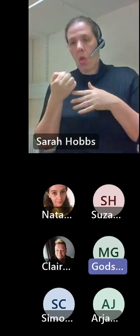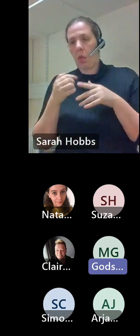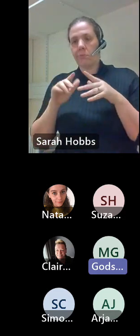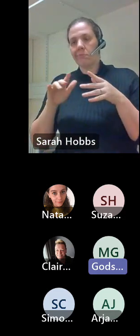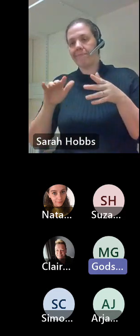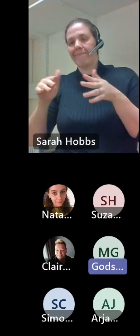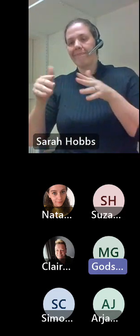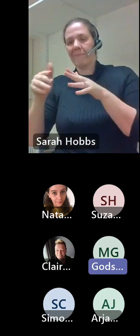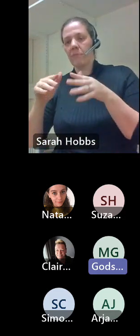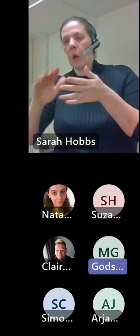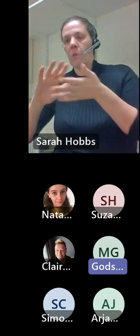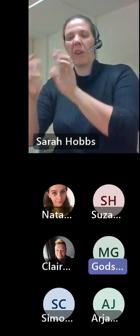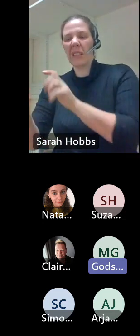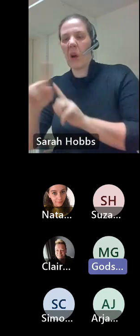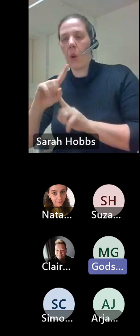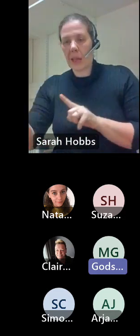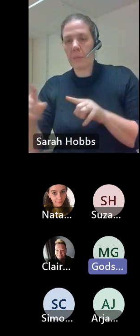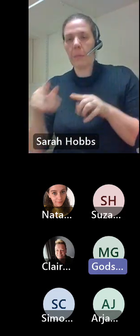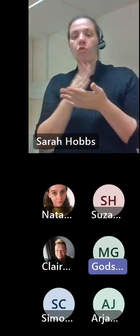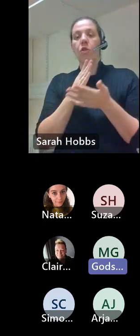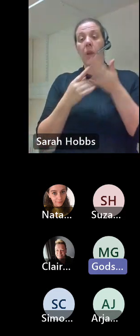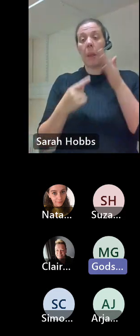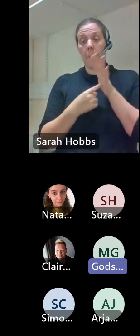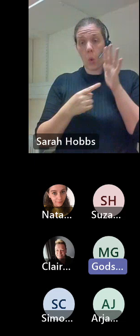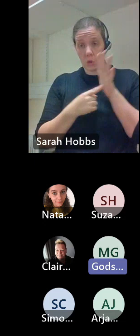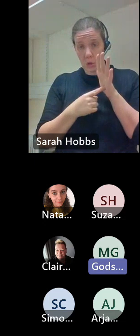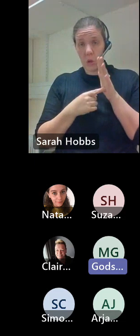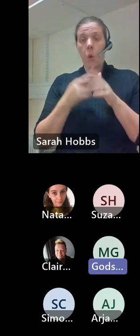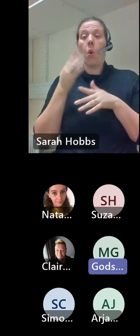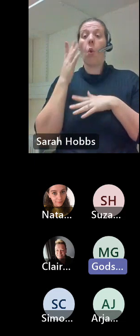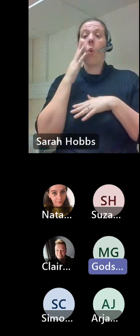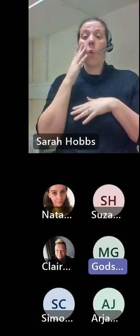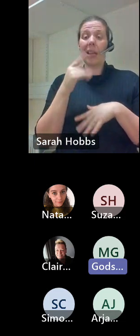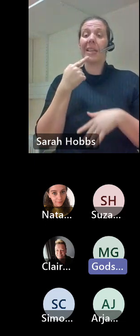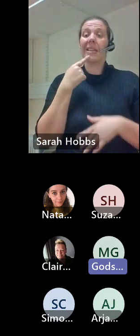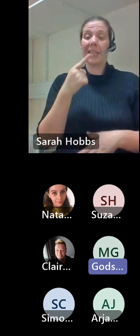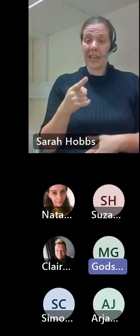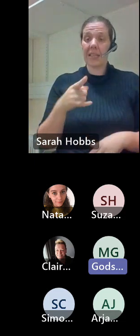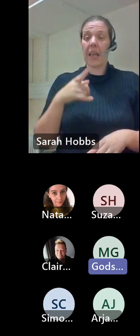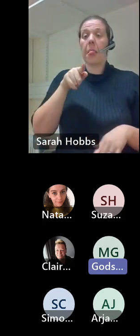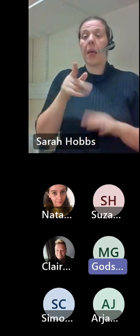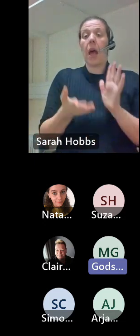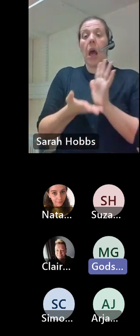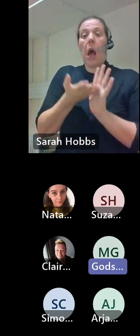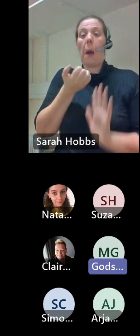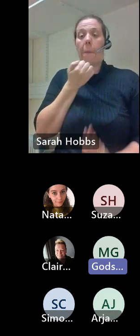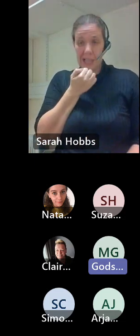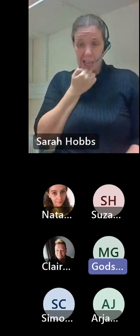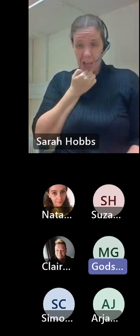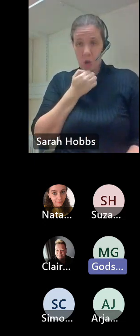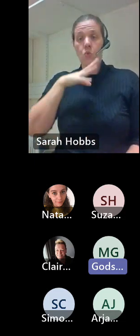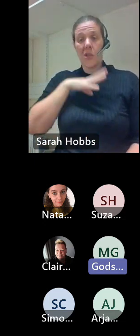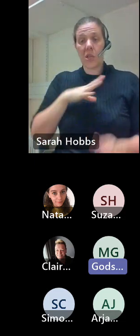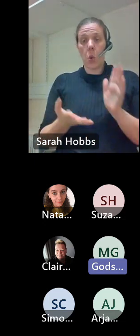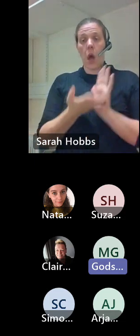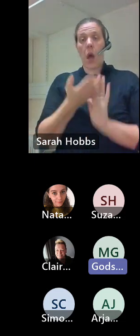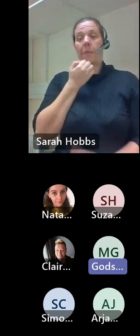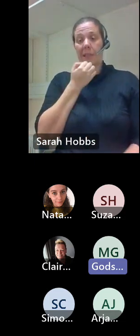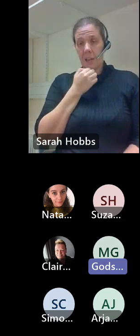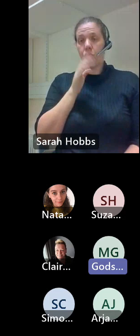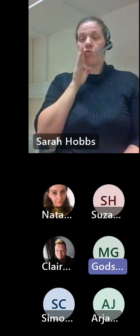it's really, really important, please, that you do, when it tells you there's an update to be done, you do it as soon as possible, because